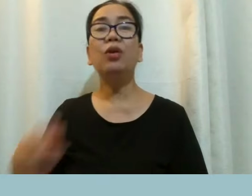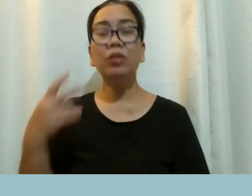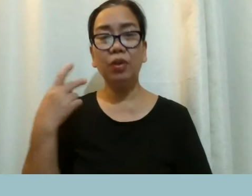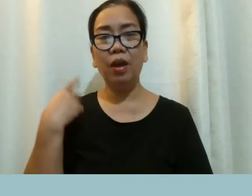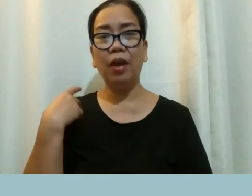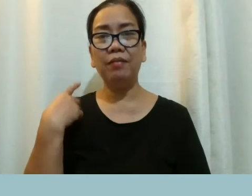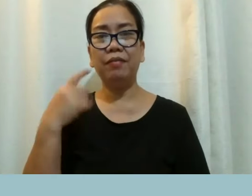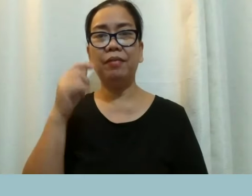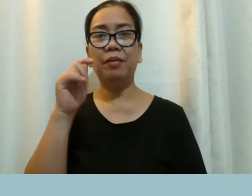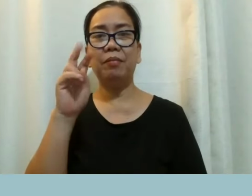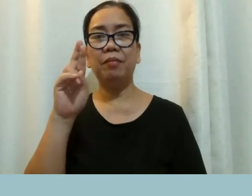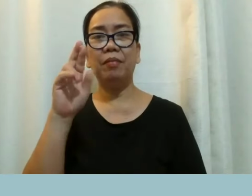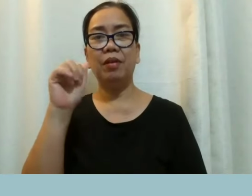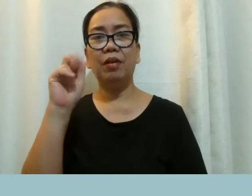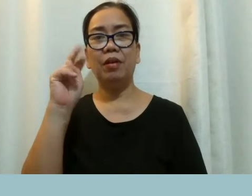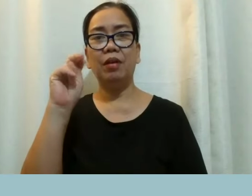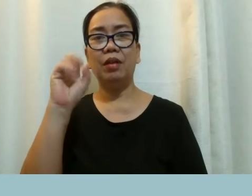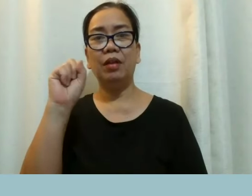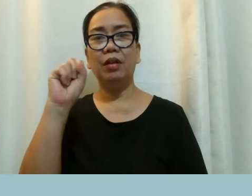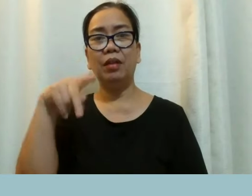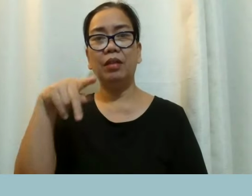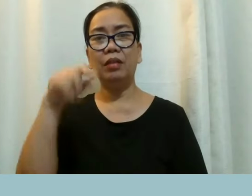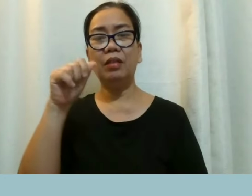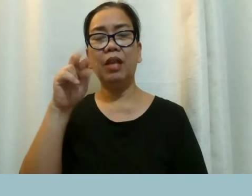We also have